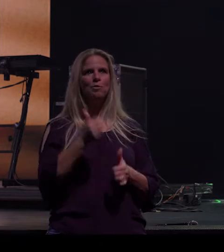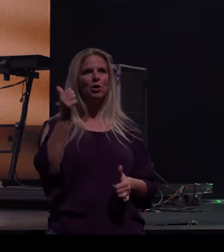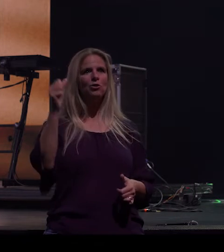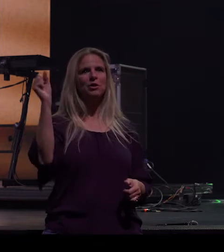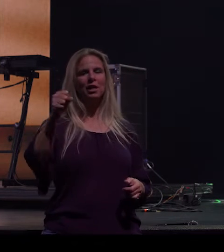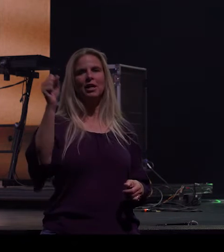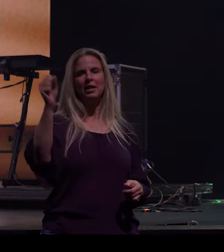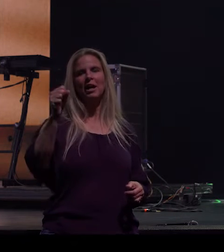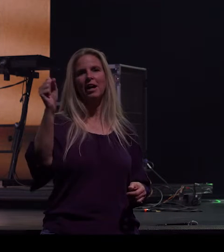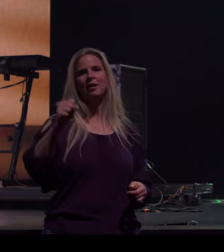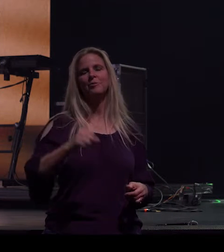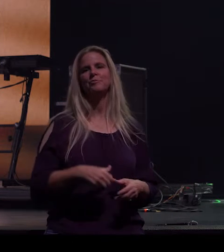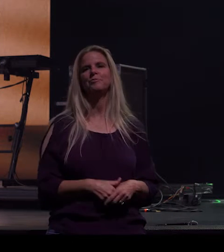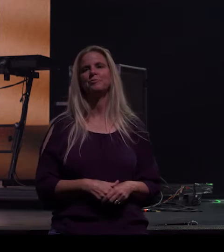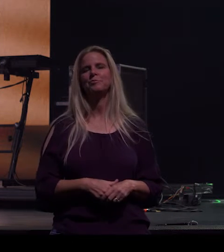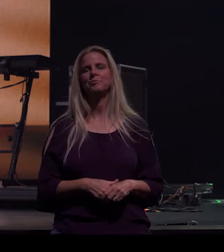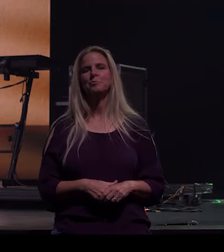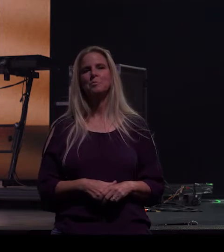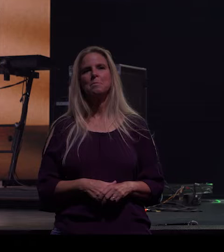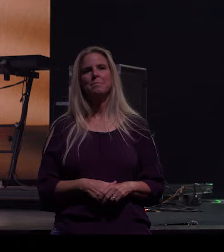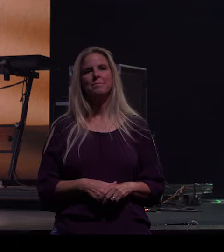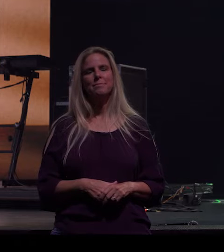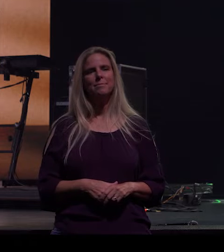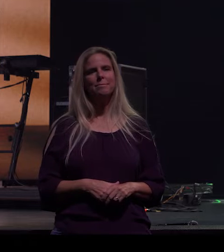with Superman on them, right?